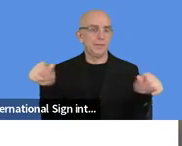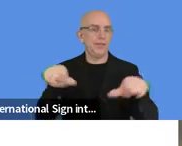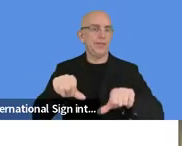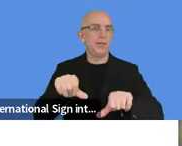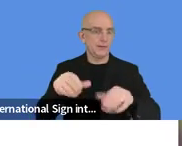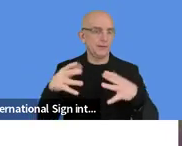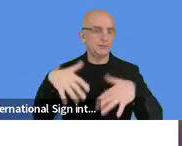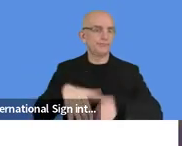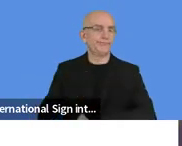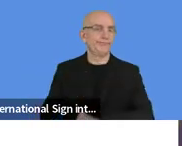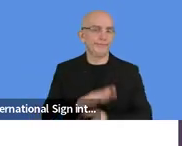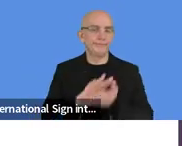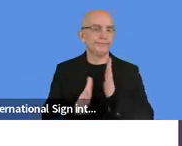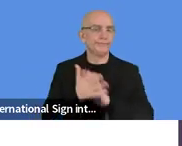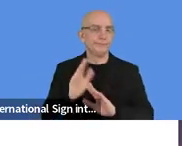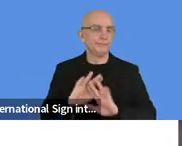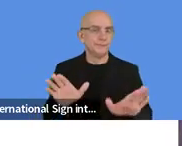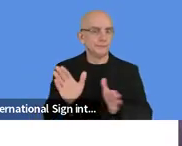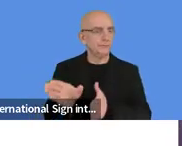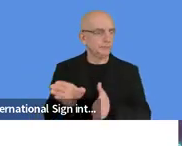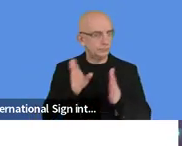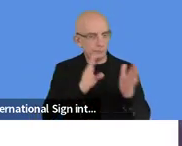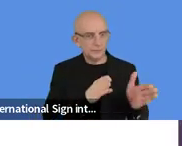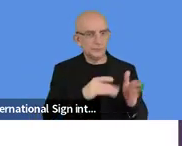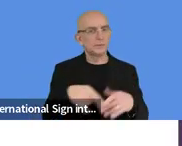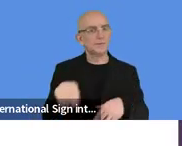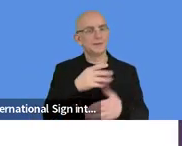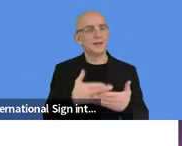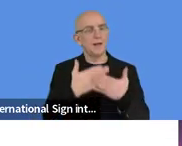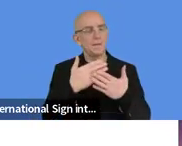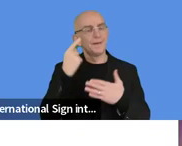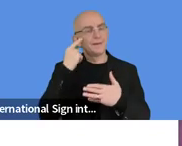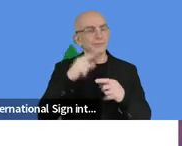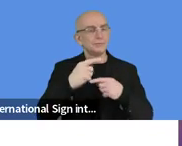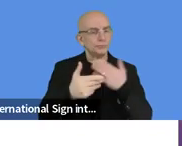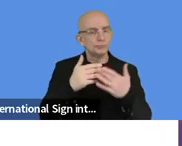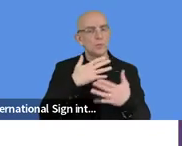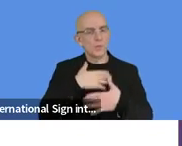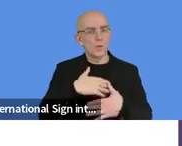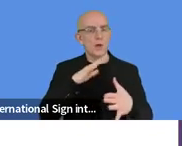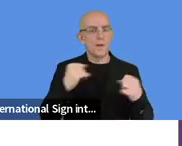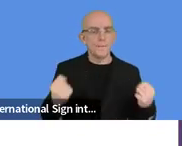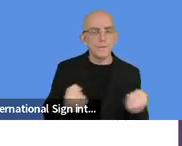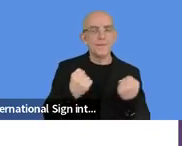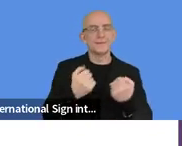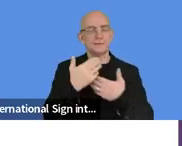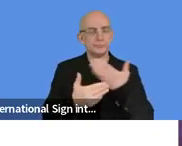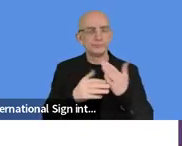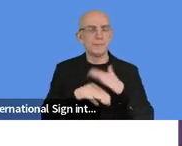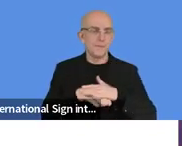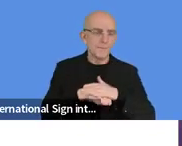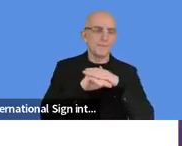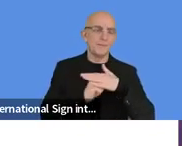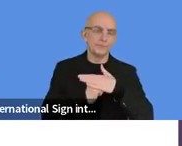do is it's not just a kind of holdover. What we want them to do is to be able to continue their work in a bigger and